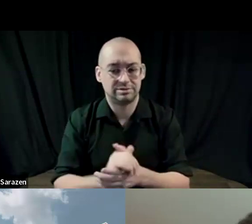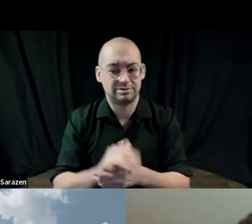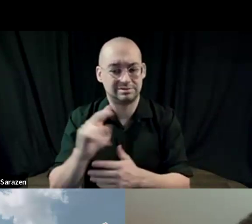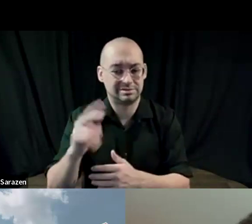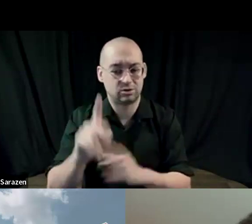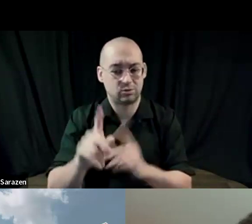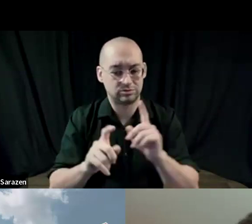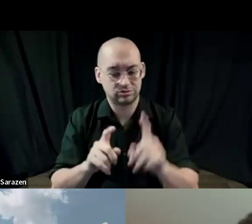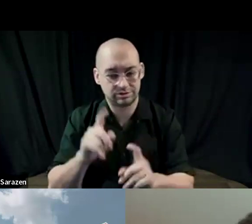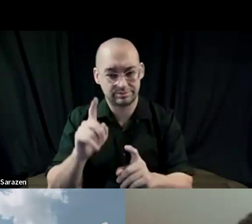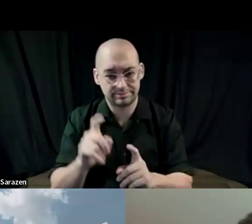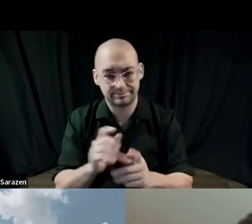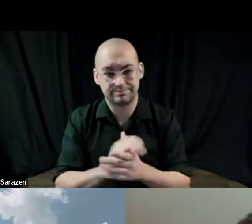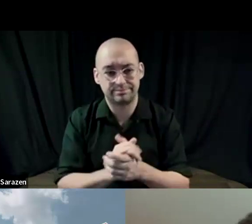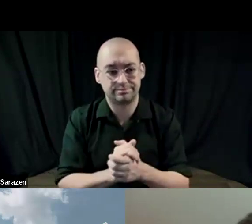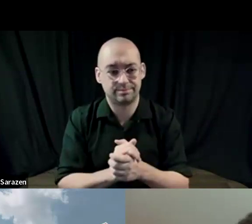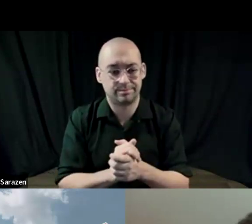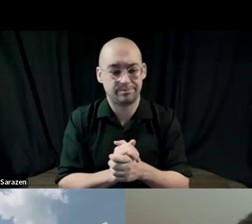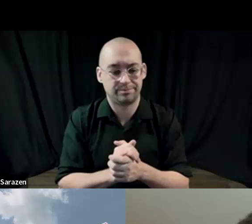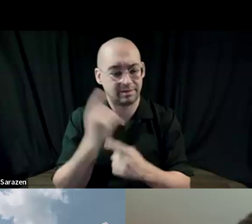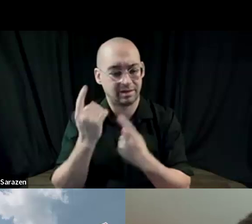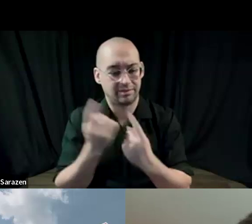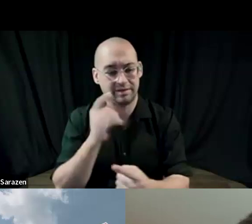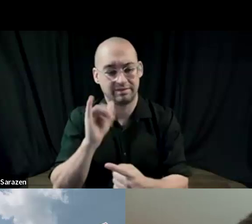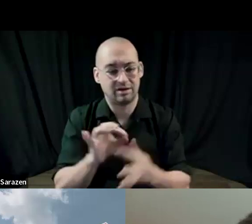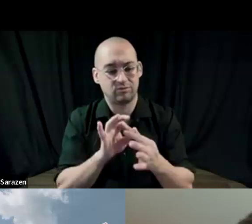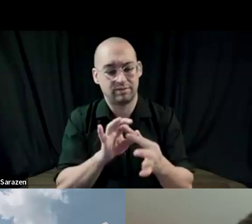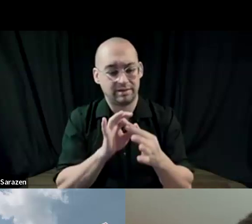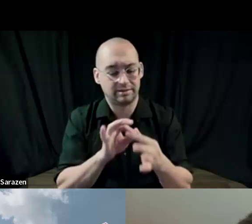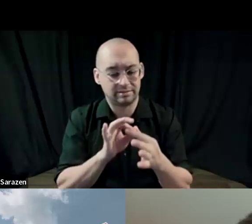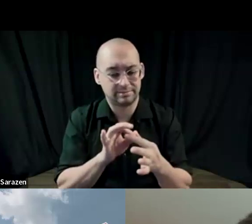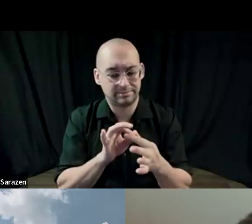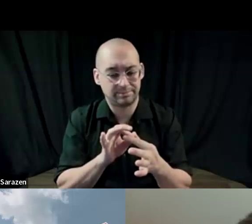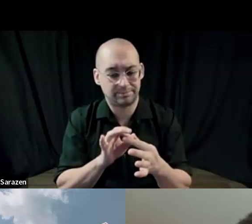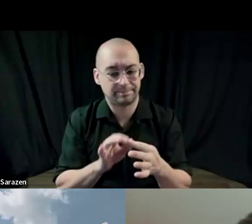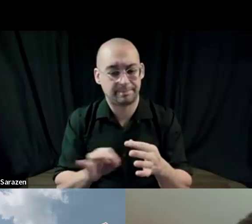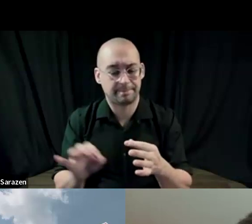you asked about, and I think this really relates to,